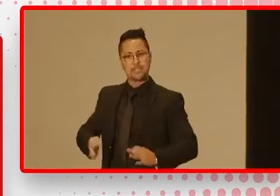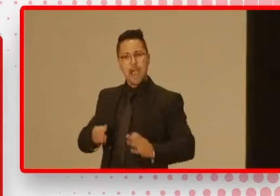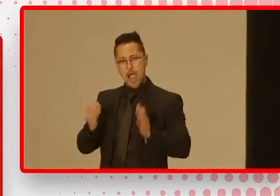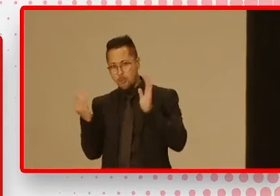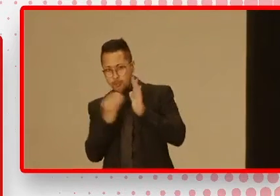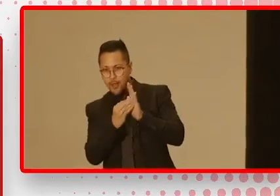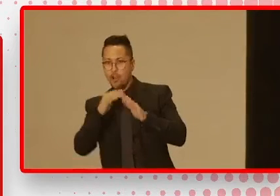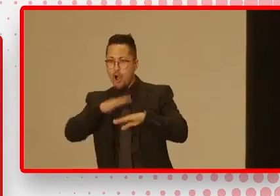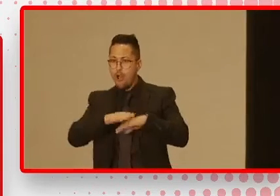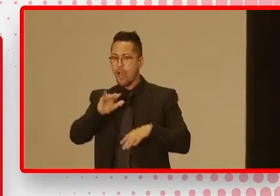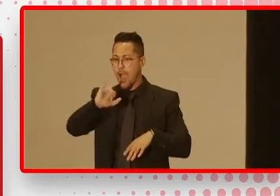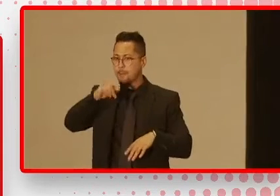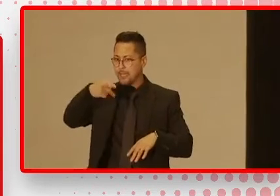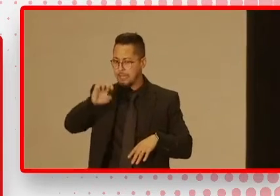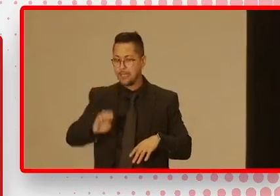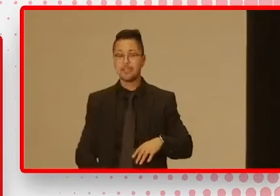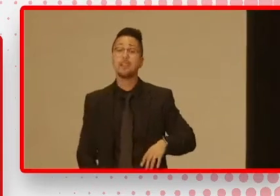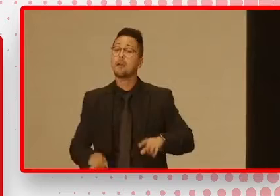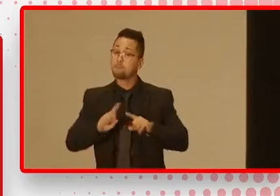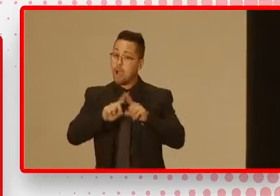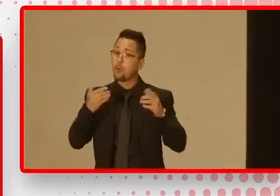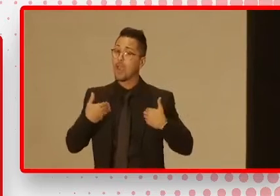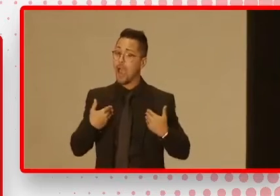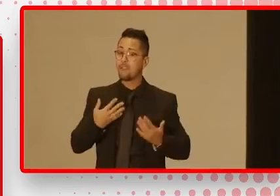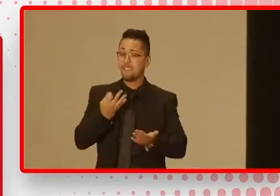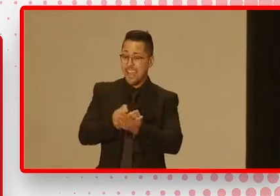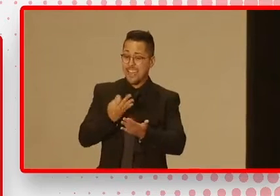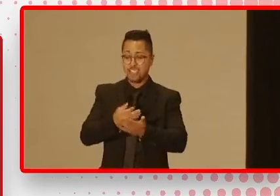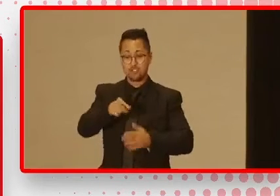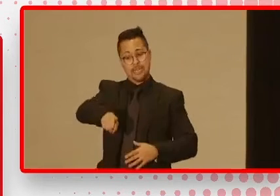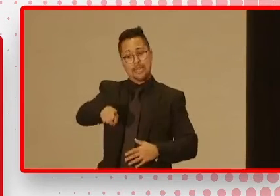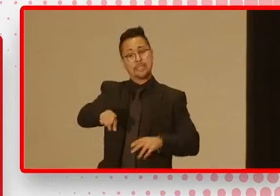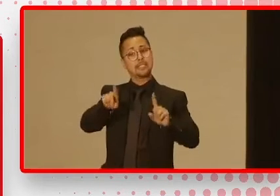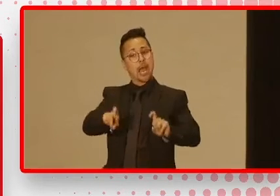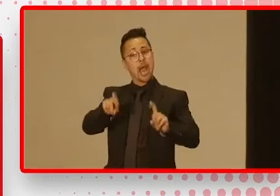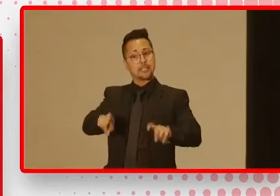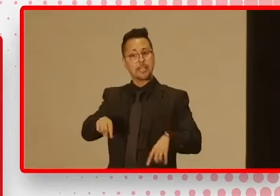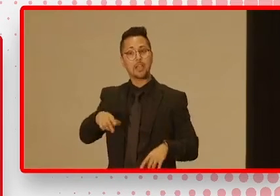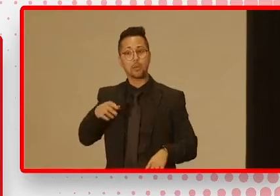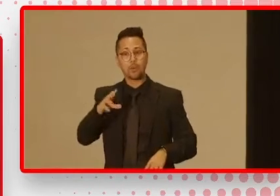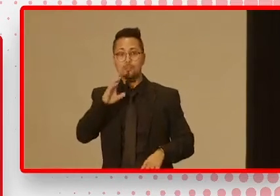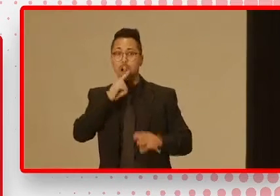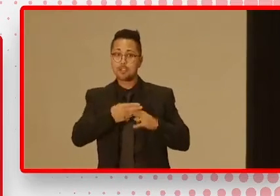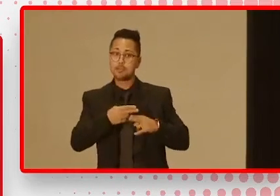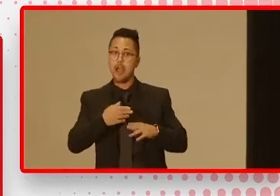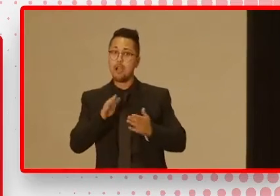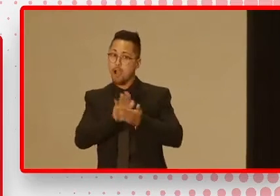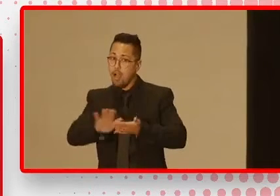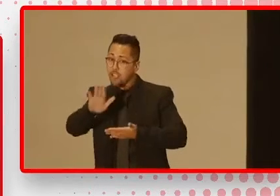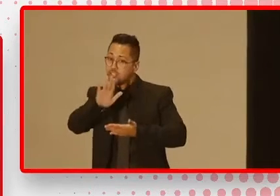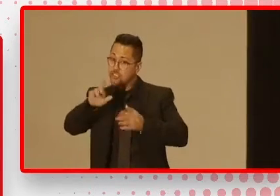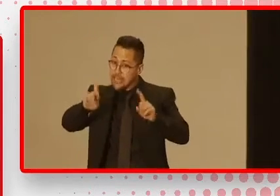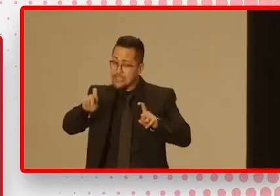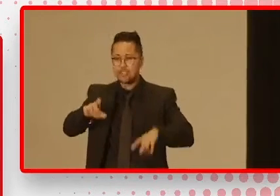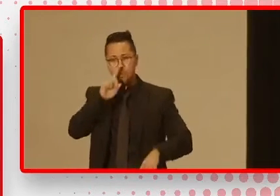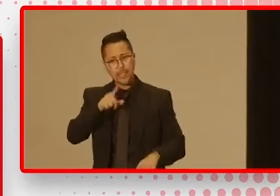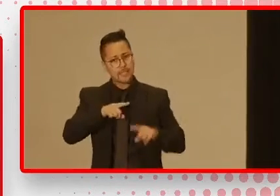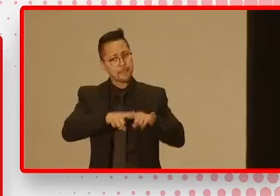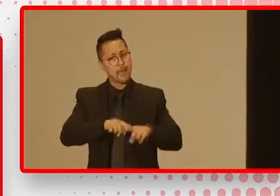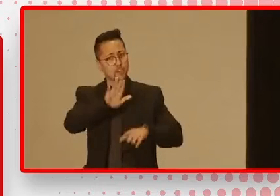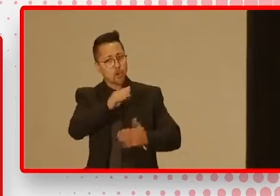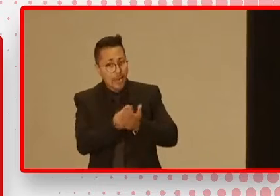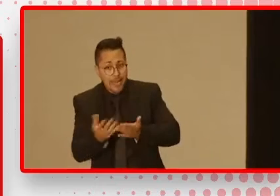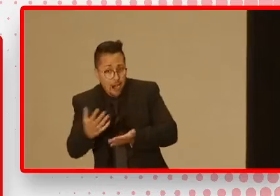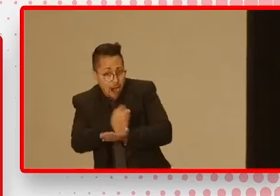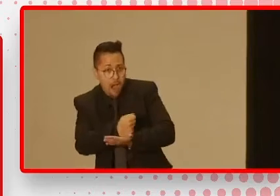But we do have financial needs testing when it comes to post-secondary training, so it is dependent on your income about